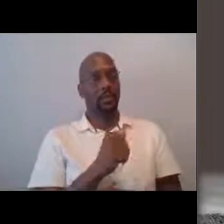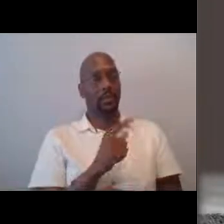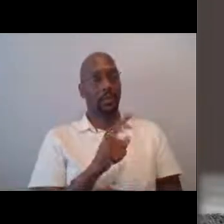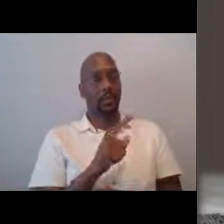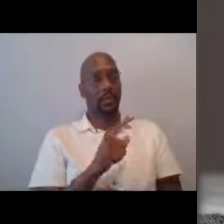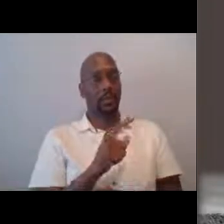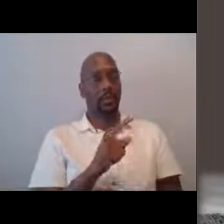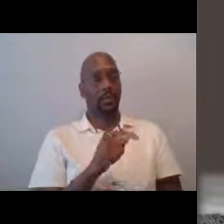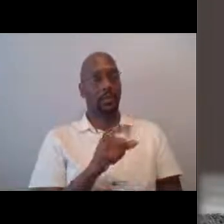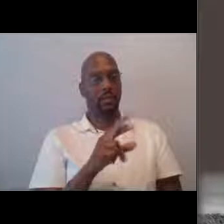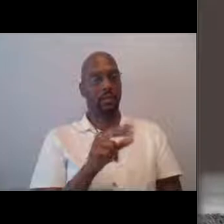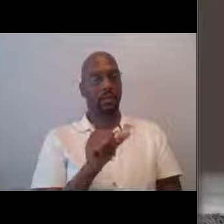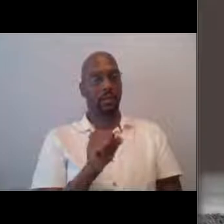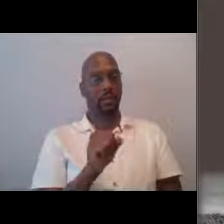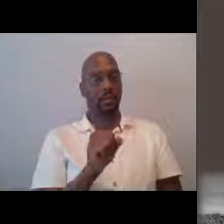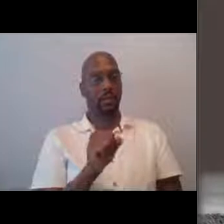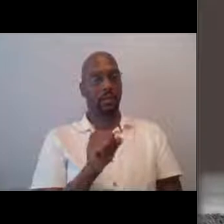you very much.